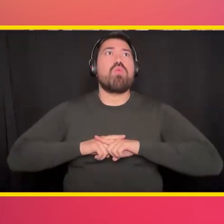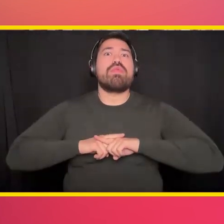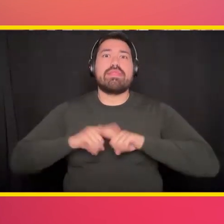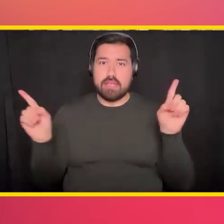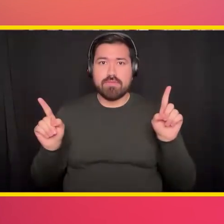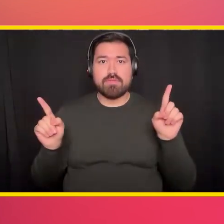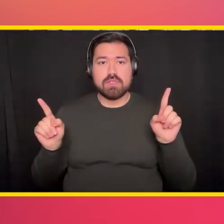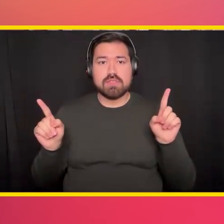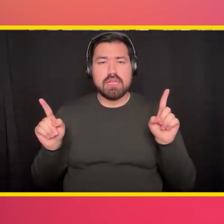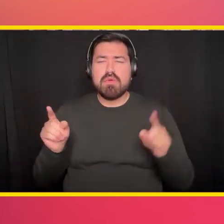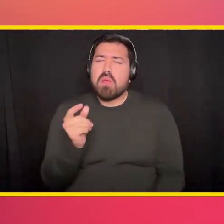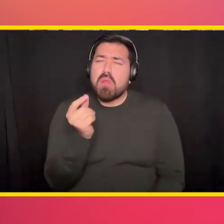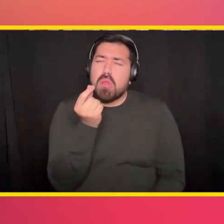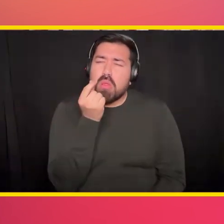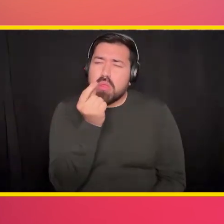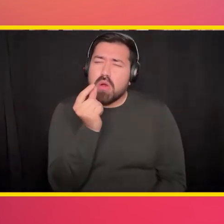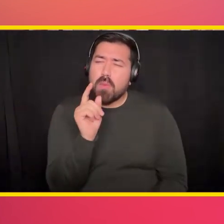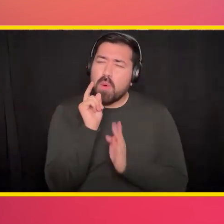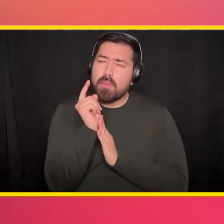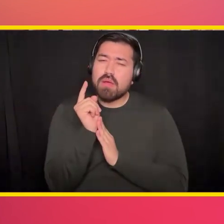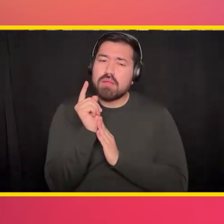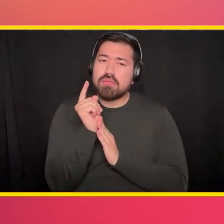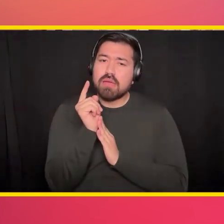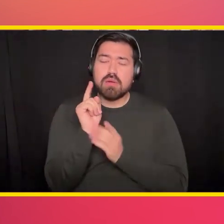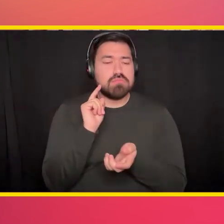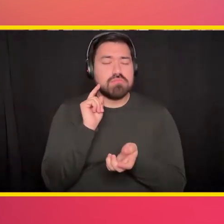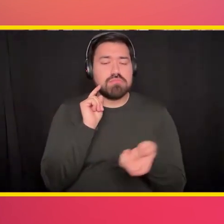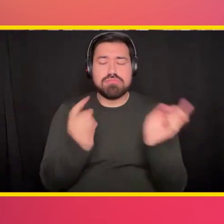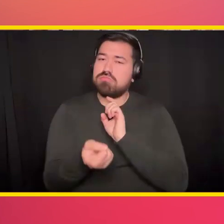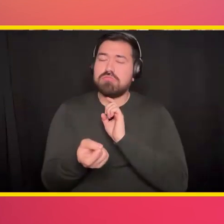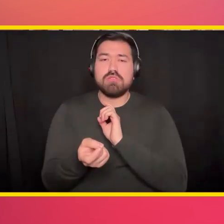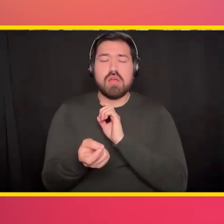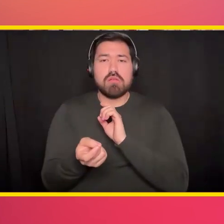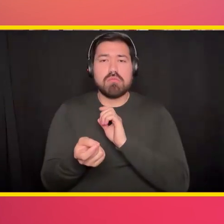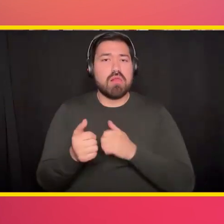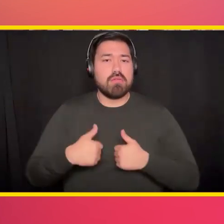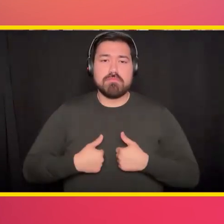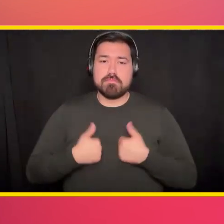at even one little moment could have shifted, right?